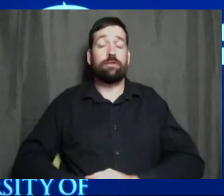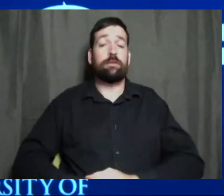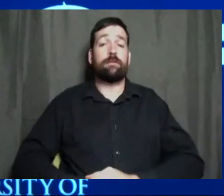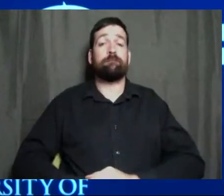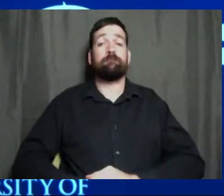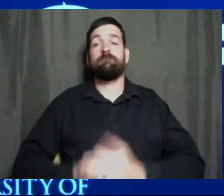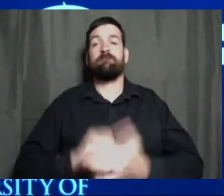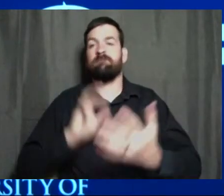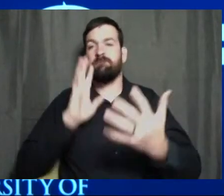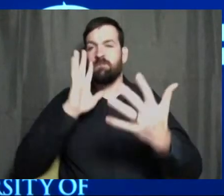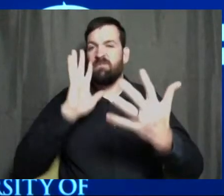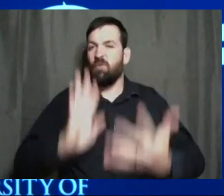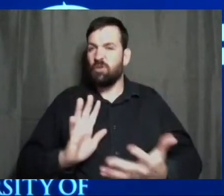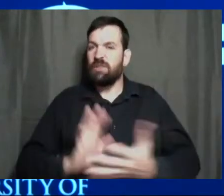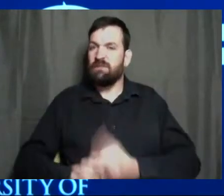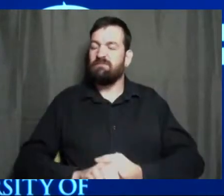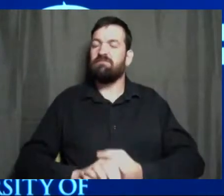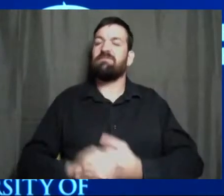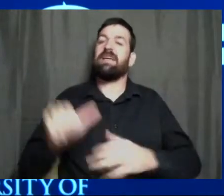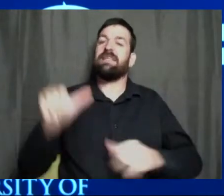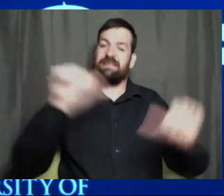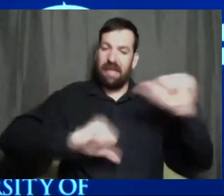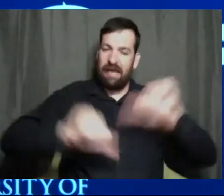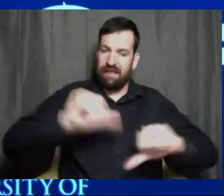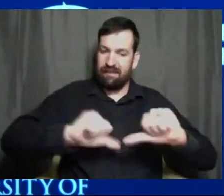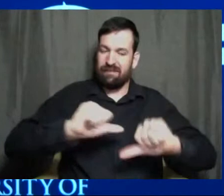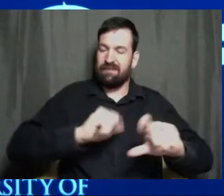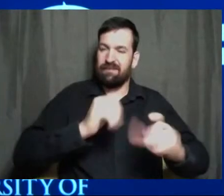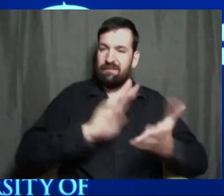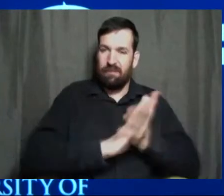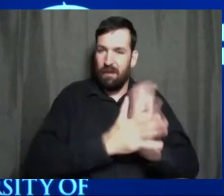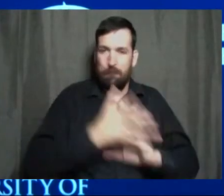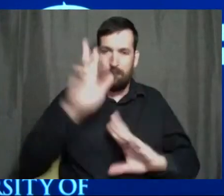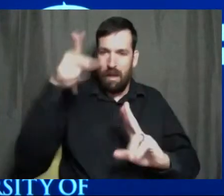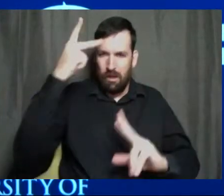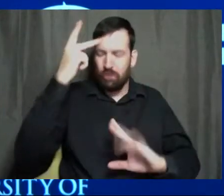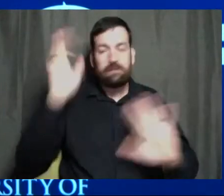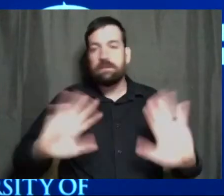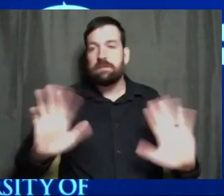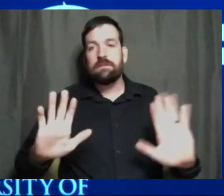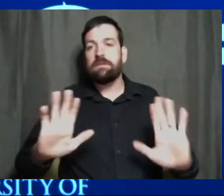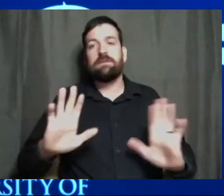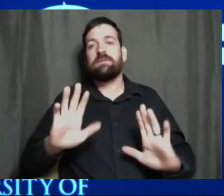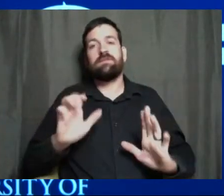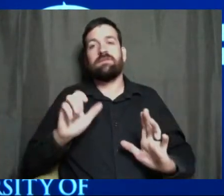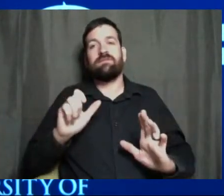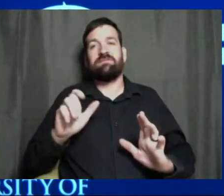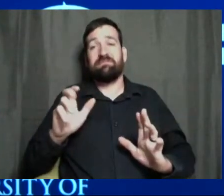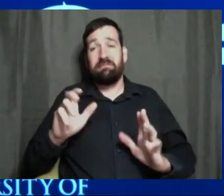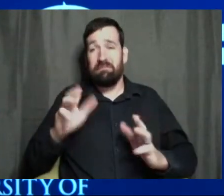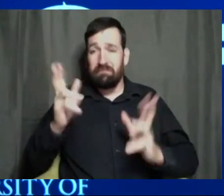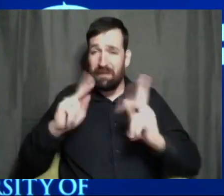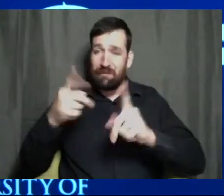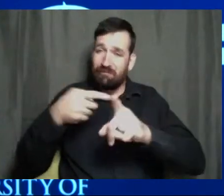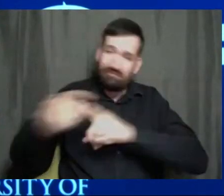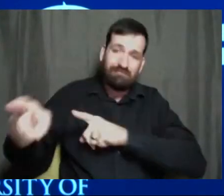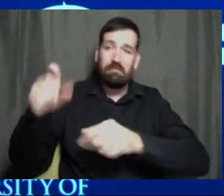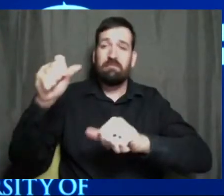that science has turned political. Science is not political. Nobody goes into medicine to hurt people. We just want to help